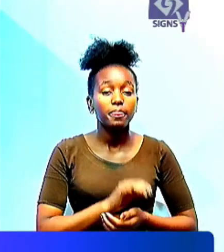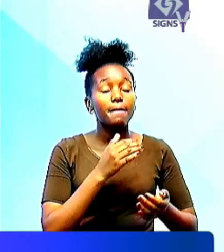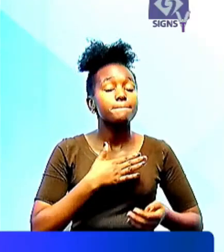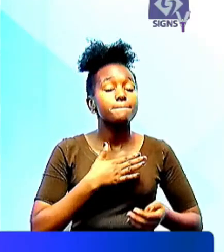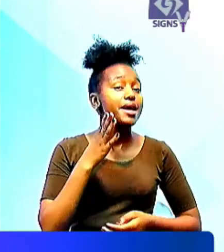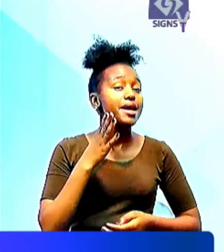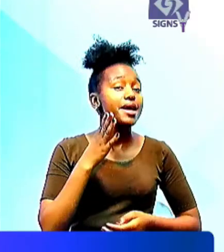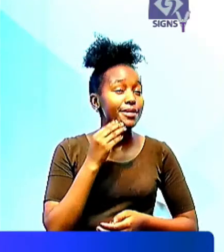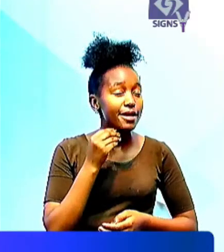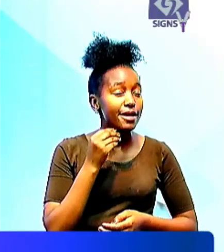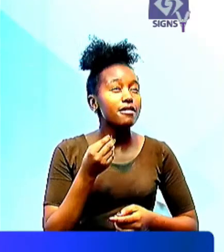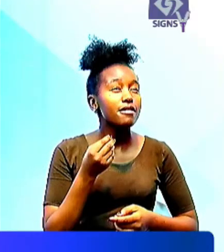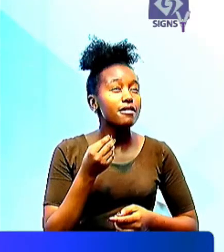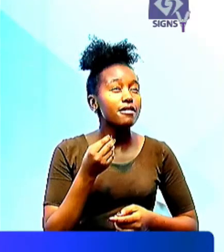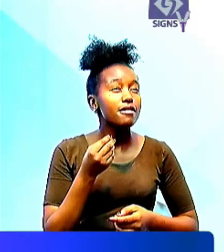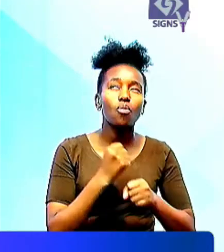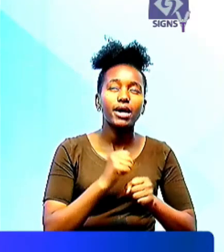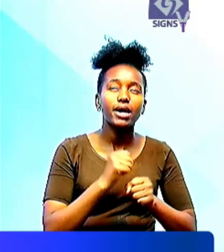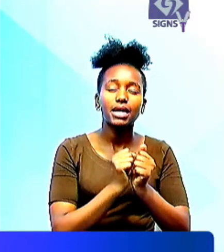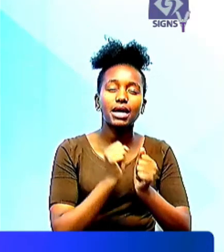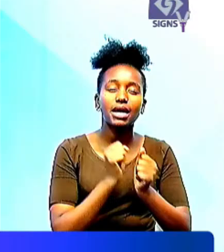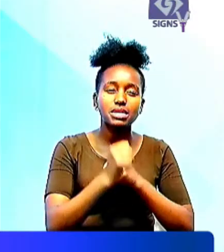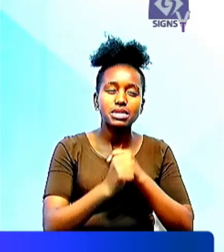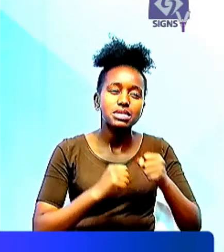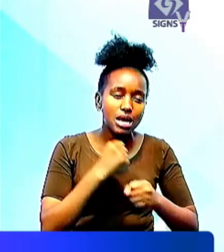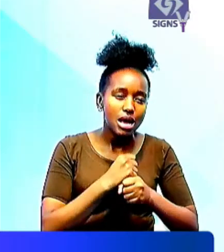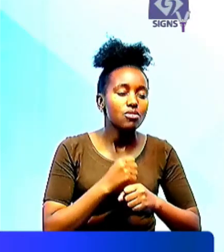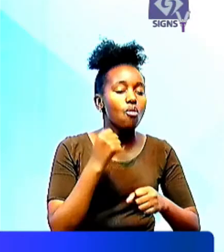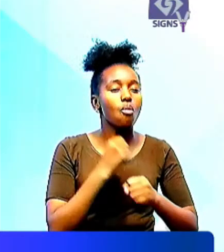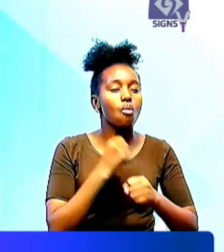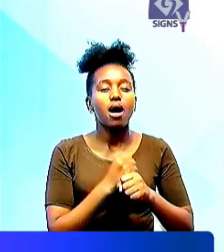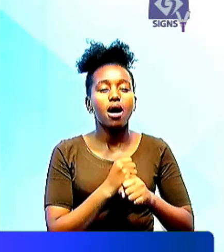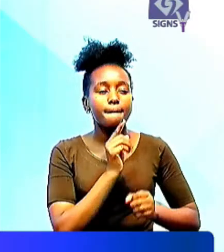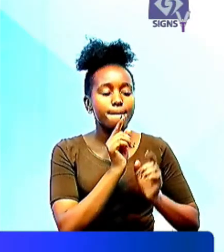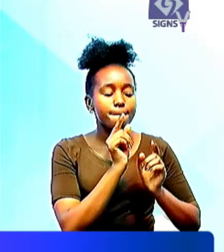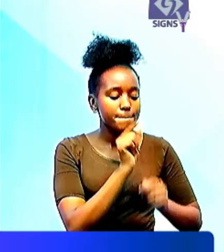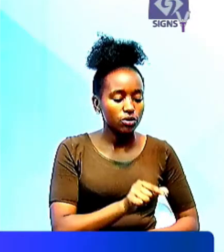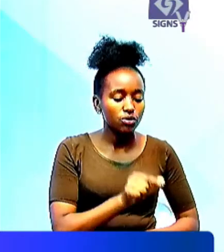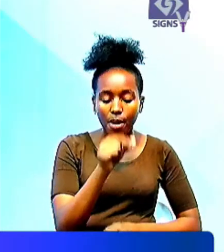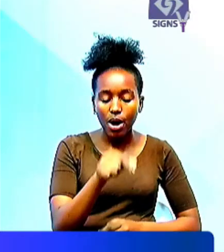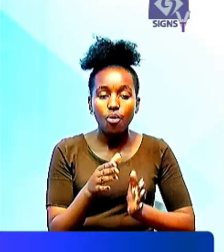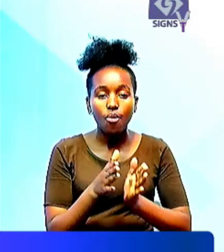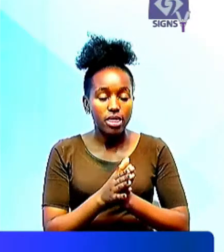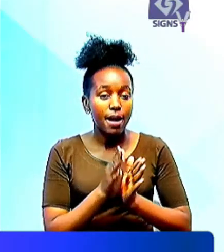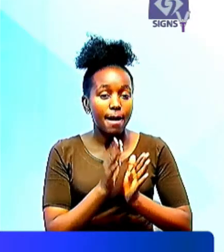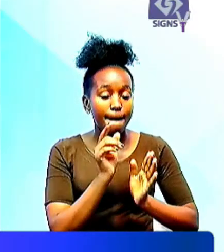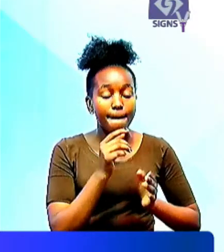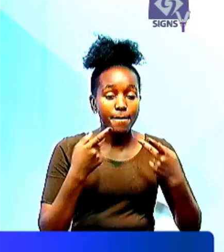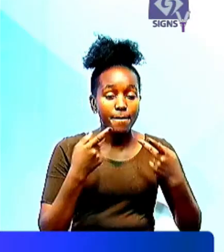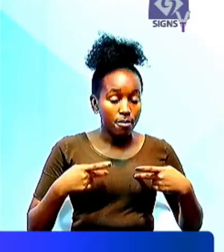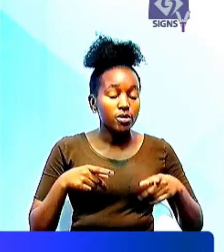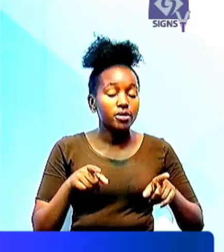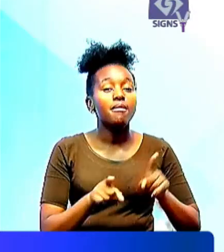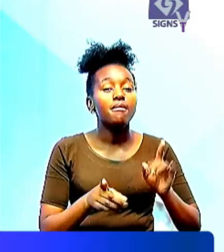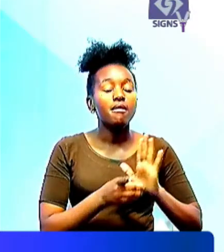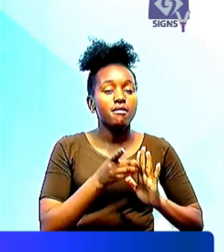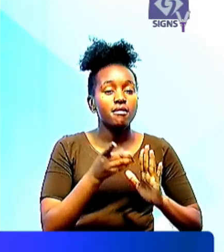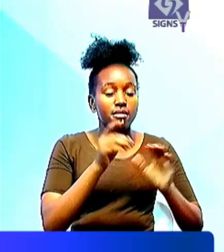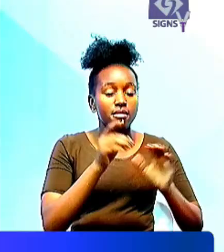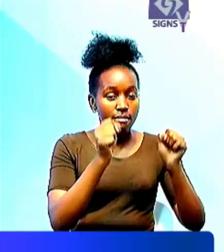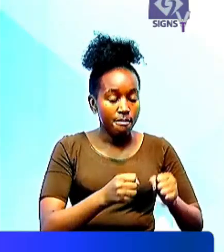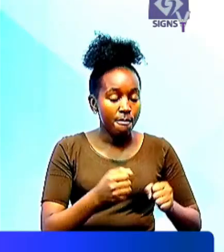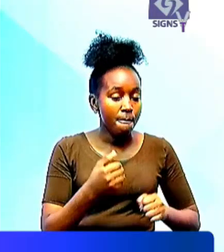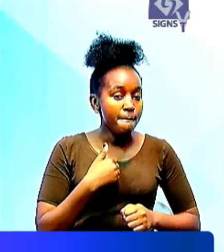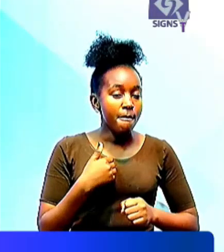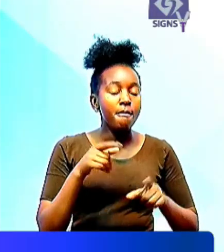experience has been for over 10 years, working with the client, developing for them investment strategies and more on the financial planning